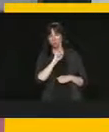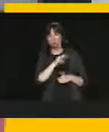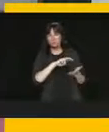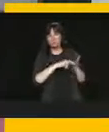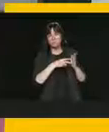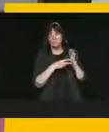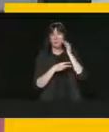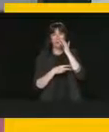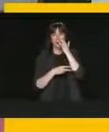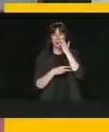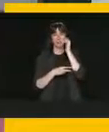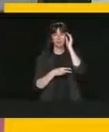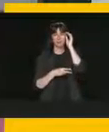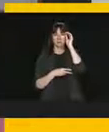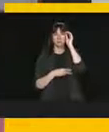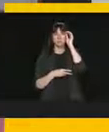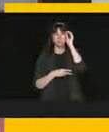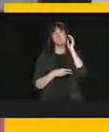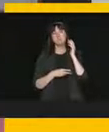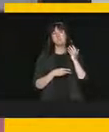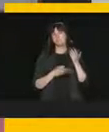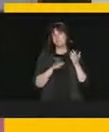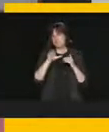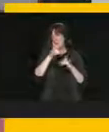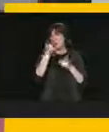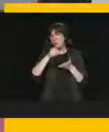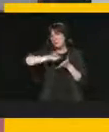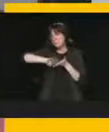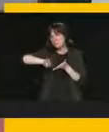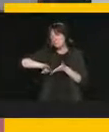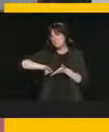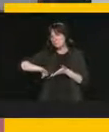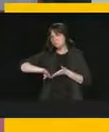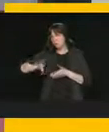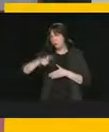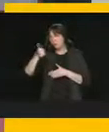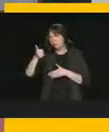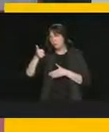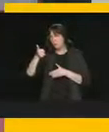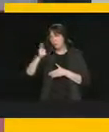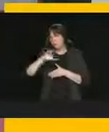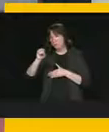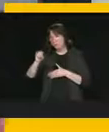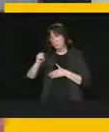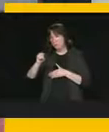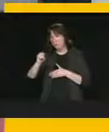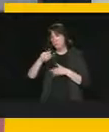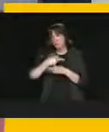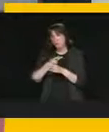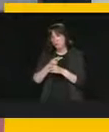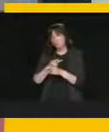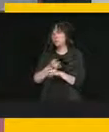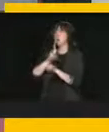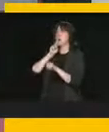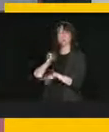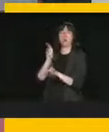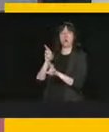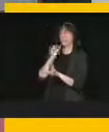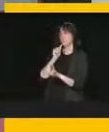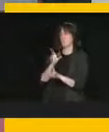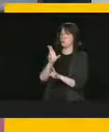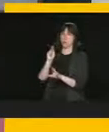mean, Mr. Trudeau, that there could be other exemptions in the coming weeks? Well, we hope we will not